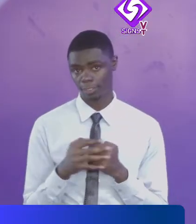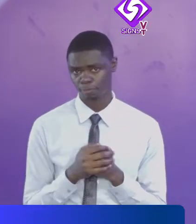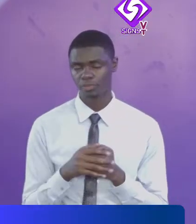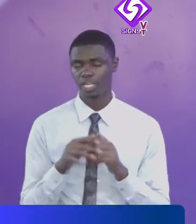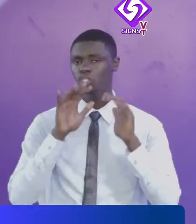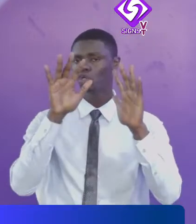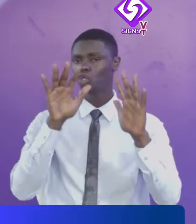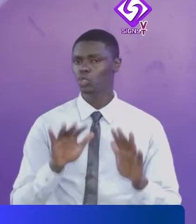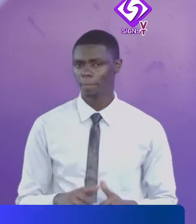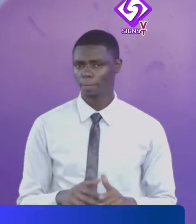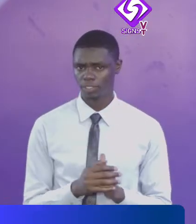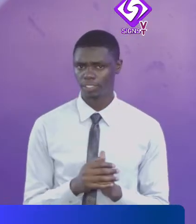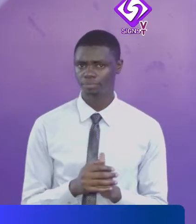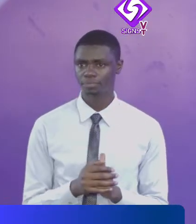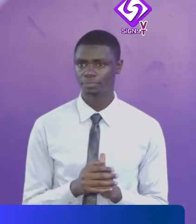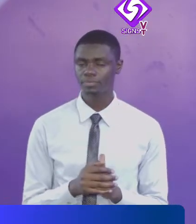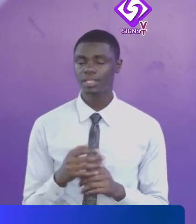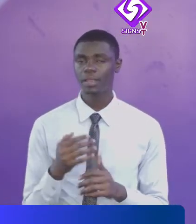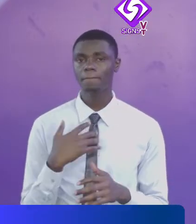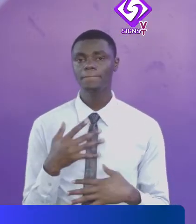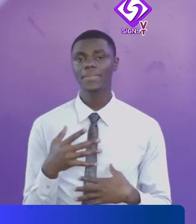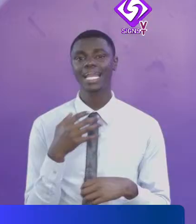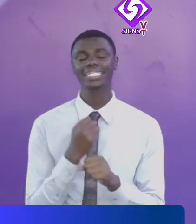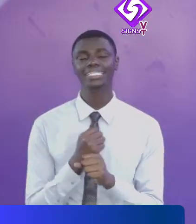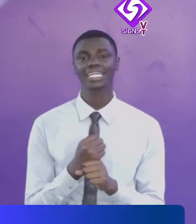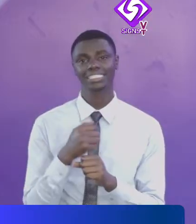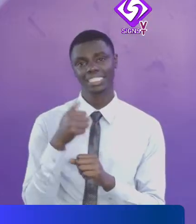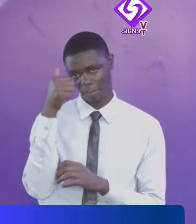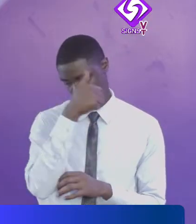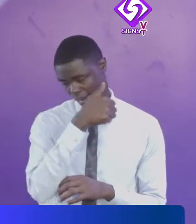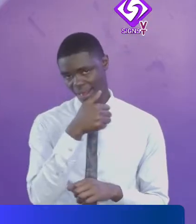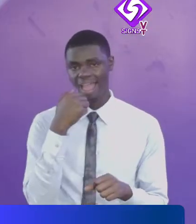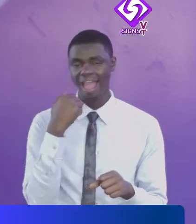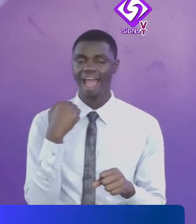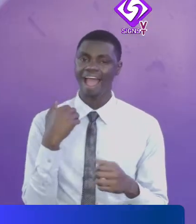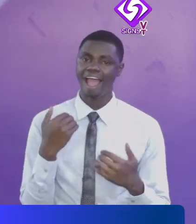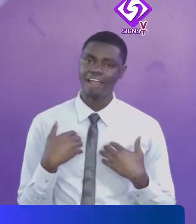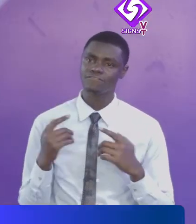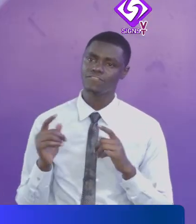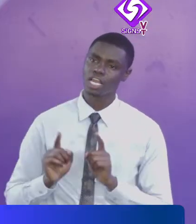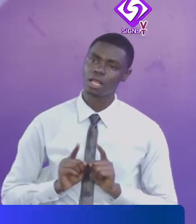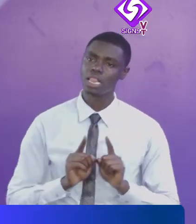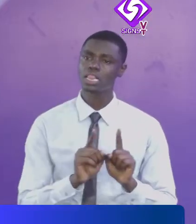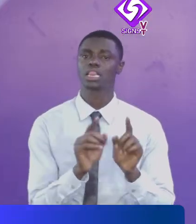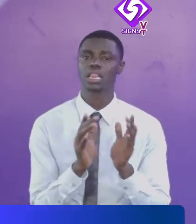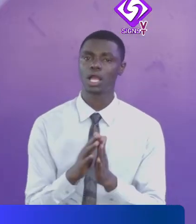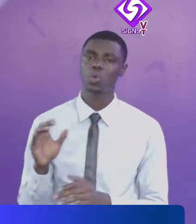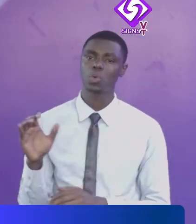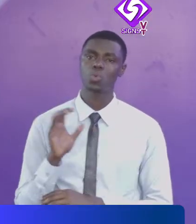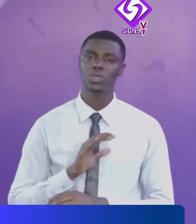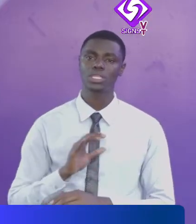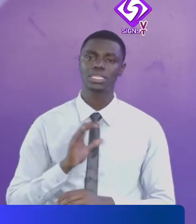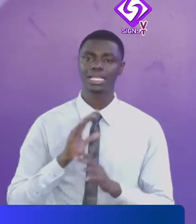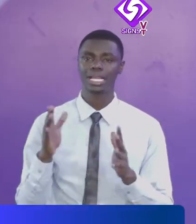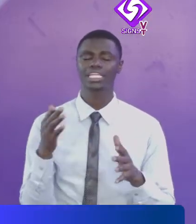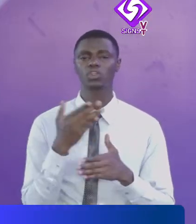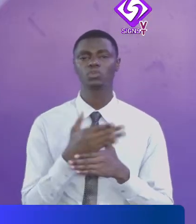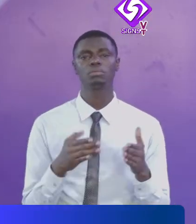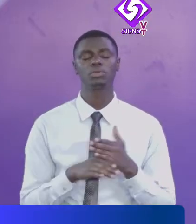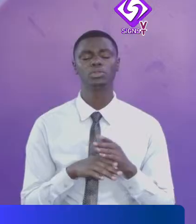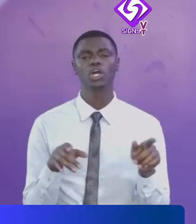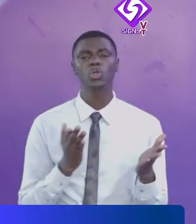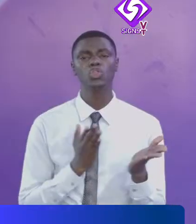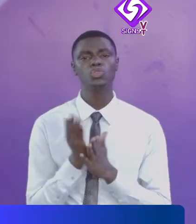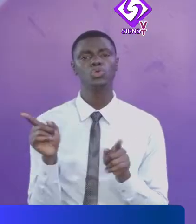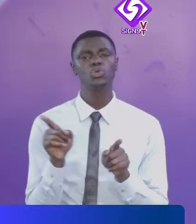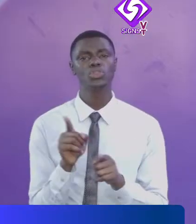important, being a trusted brand, having walked the journey with the clients and built them through the same credits that they have